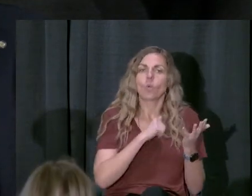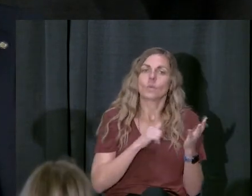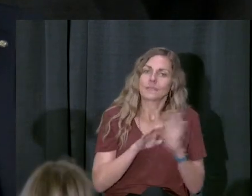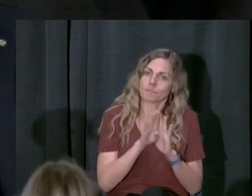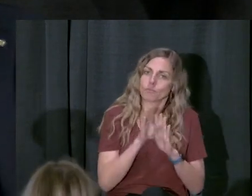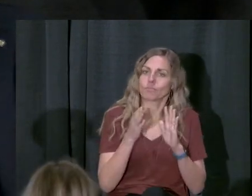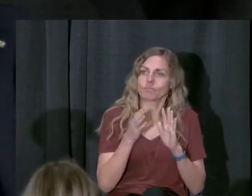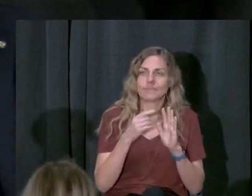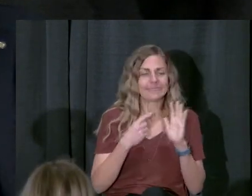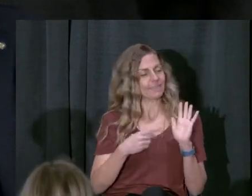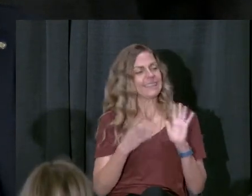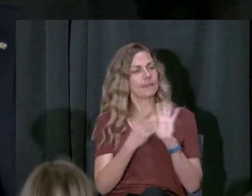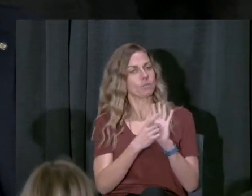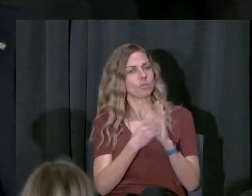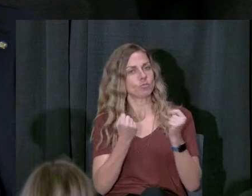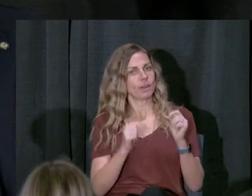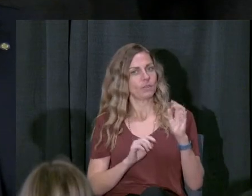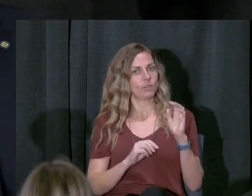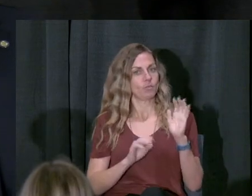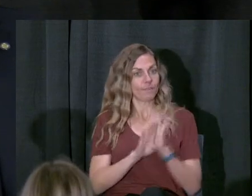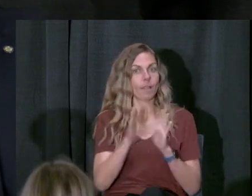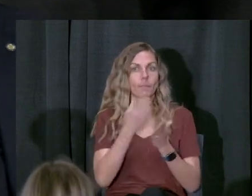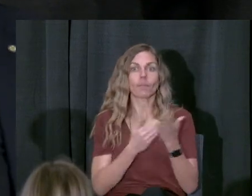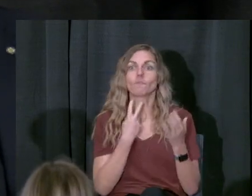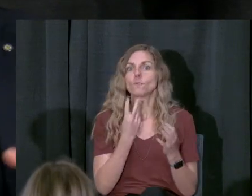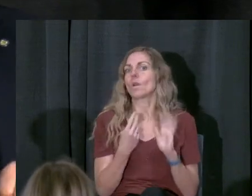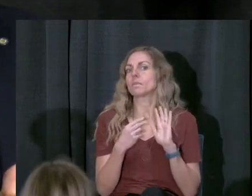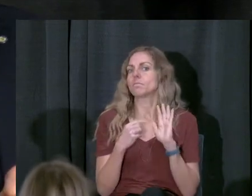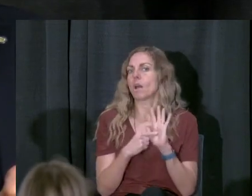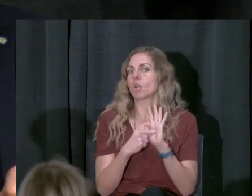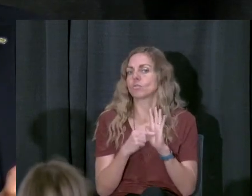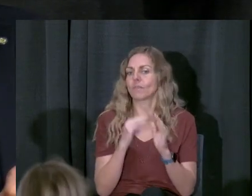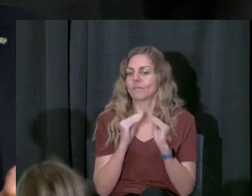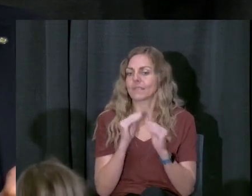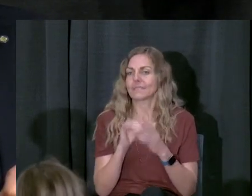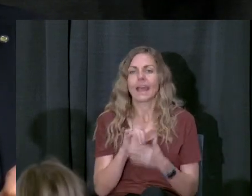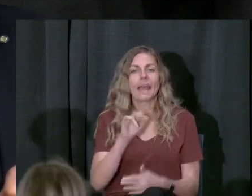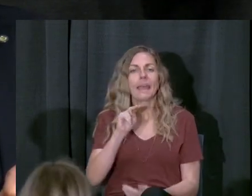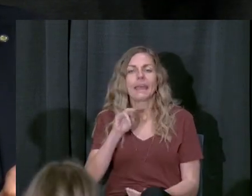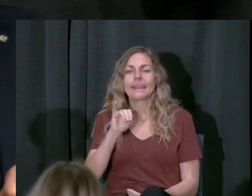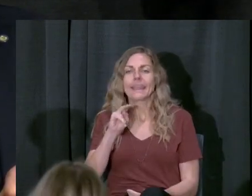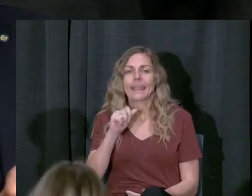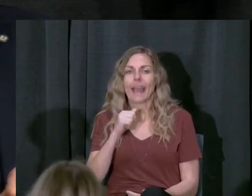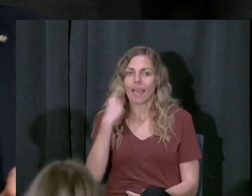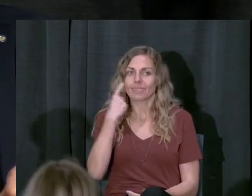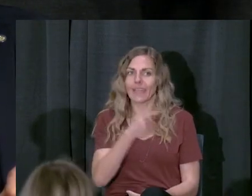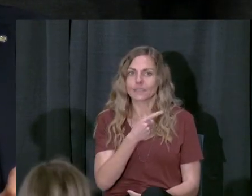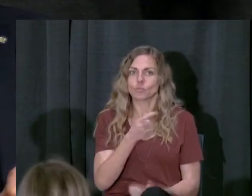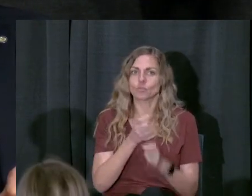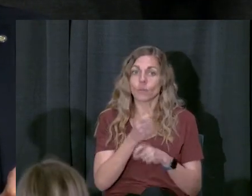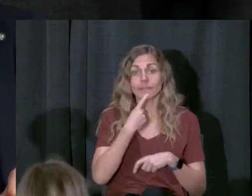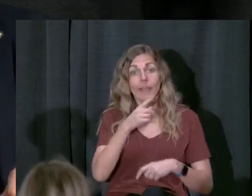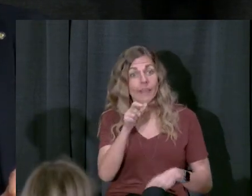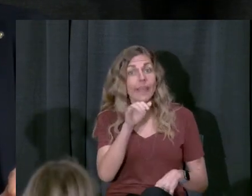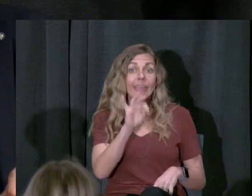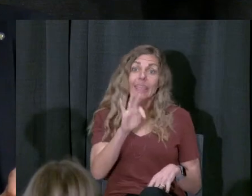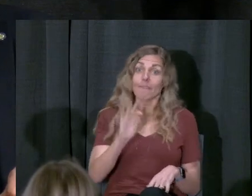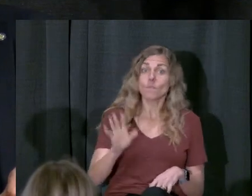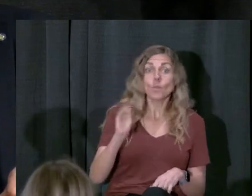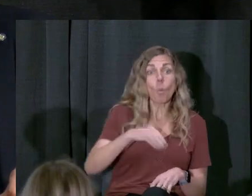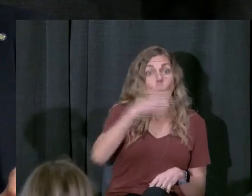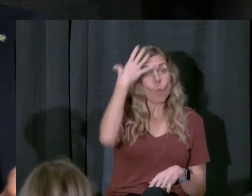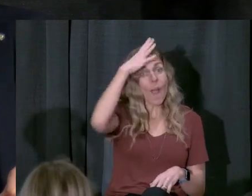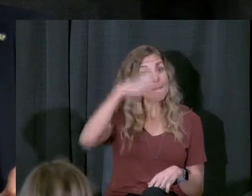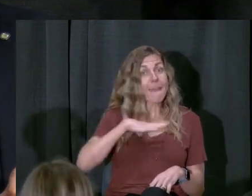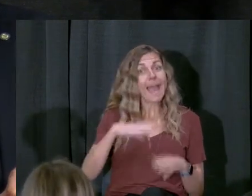voice models to fix that. Yeah, I think it was Nina joking to me that says, yeah, if you're a white male in your 40s, I'm no longer in my